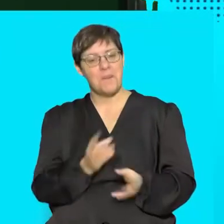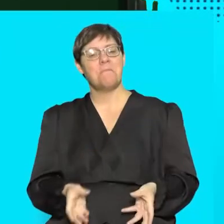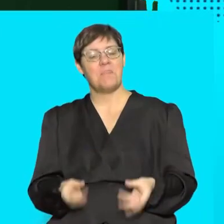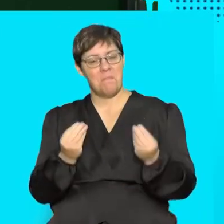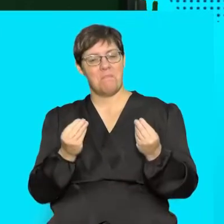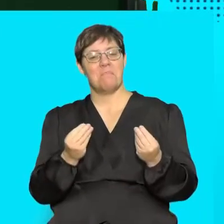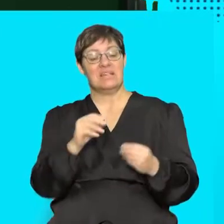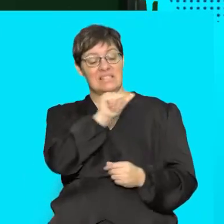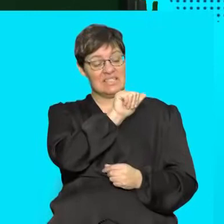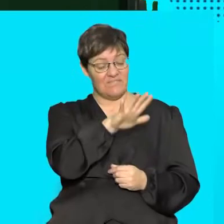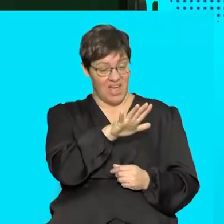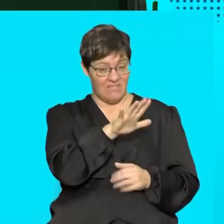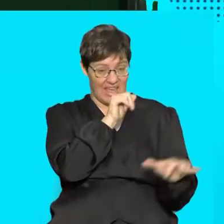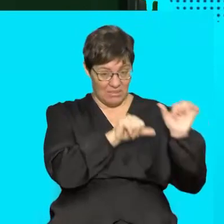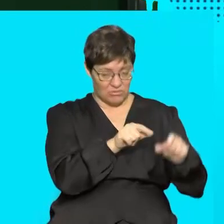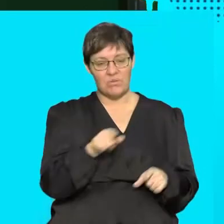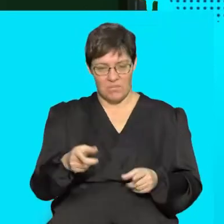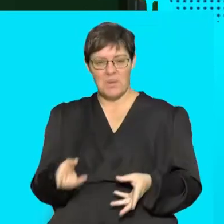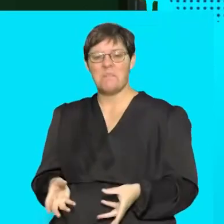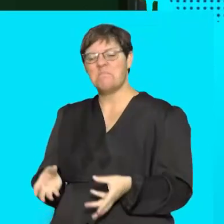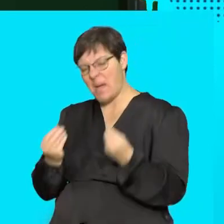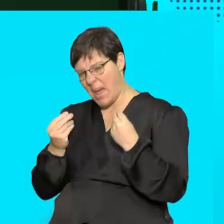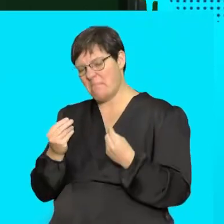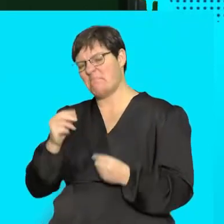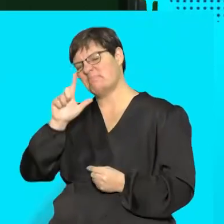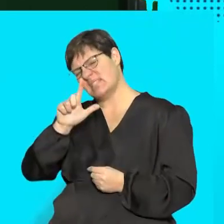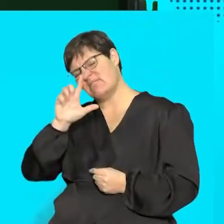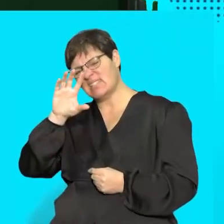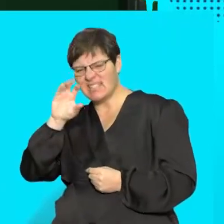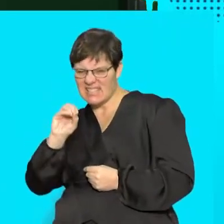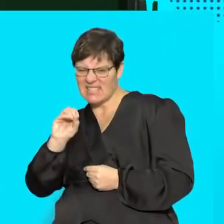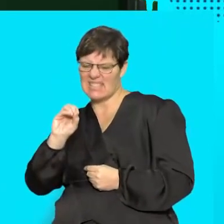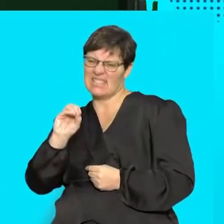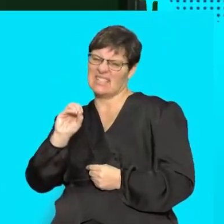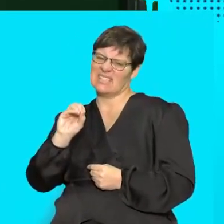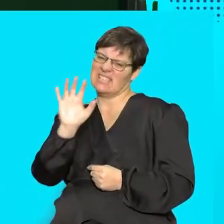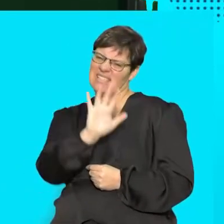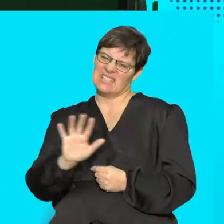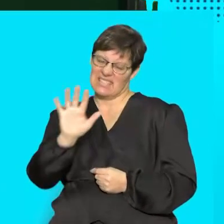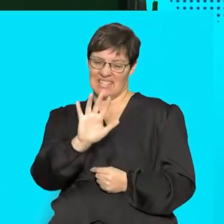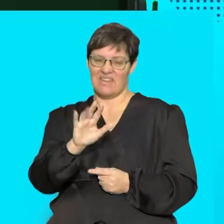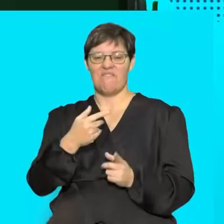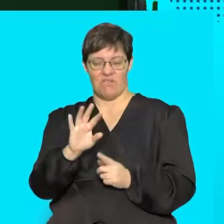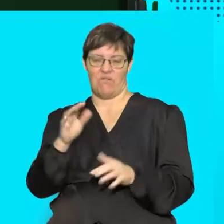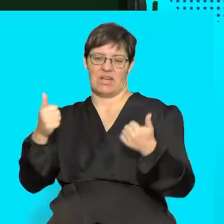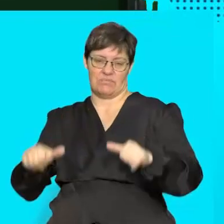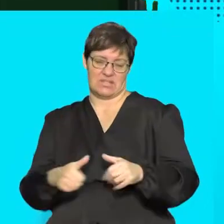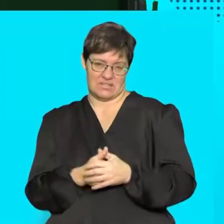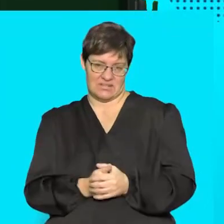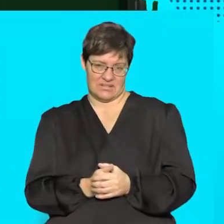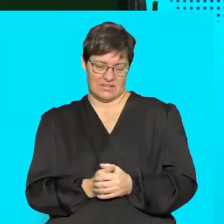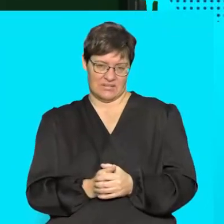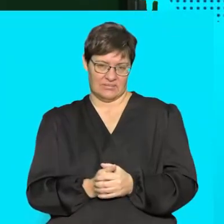you do get 65% for chemistry, there's a good chance of you getting about